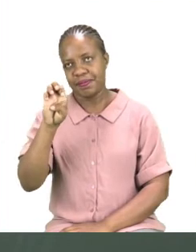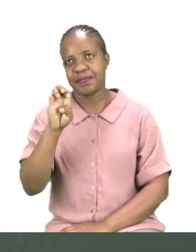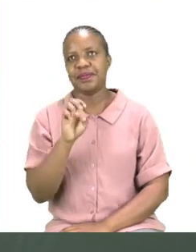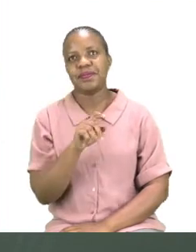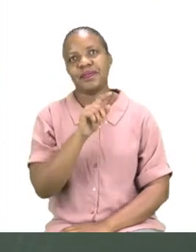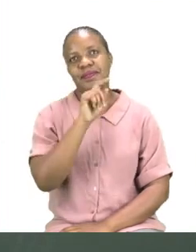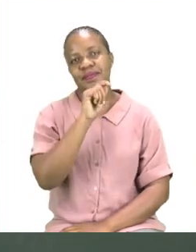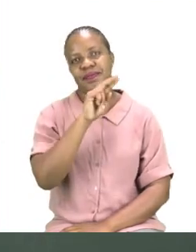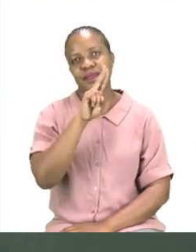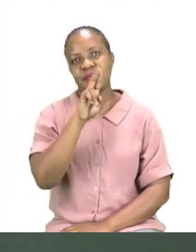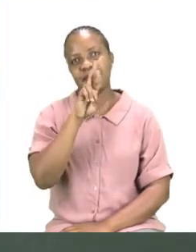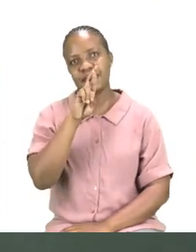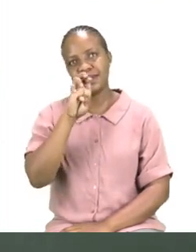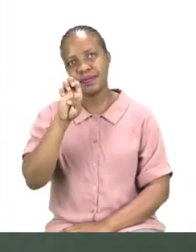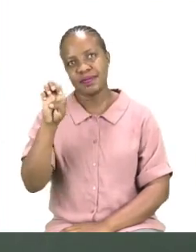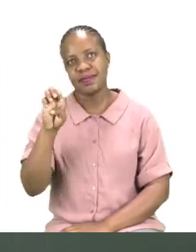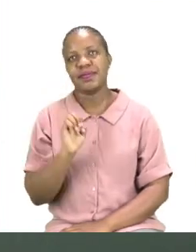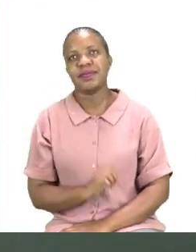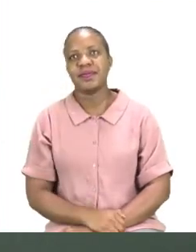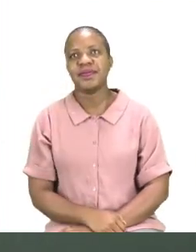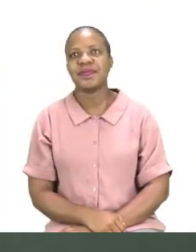3. Very good.